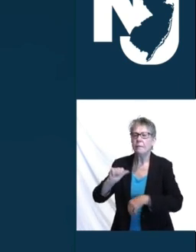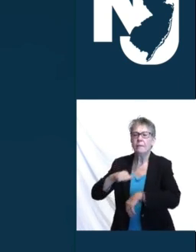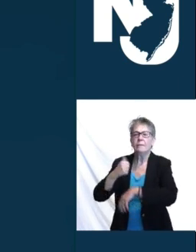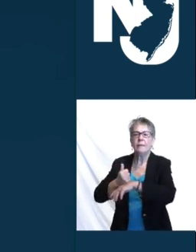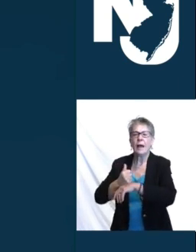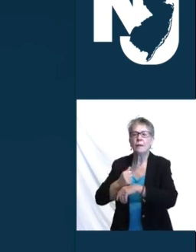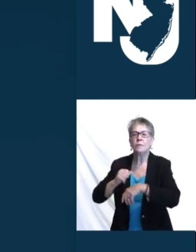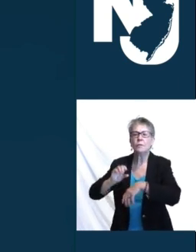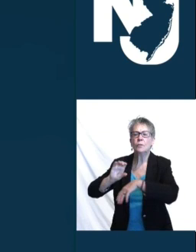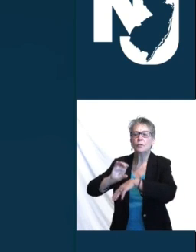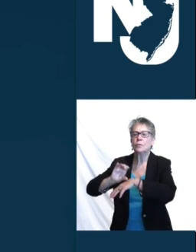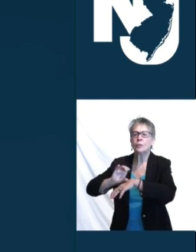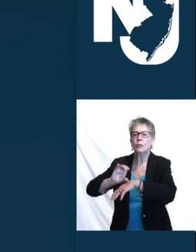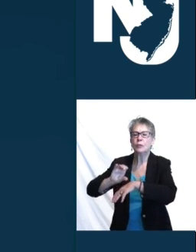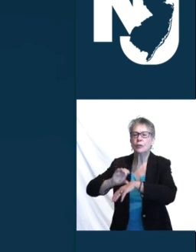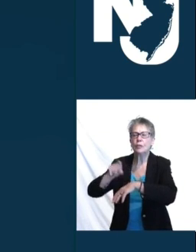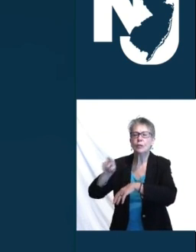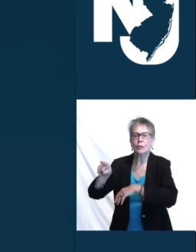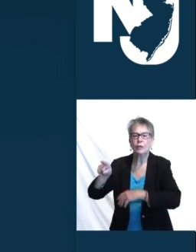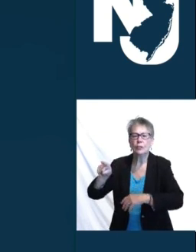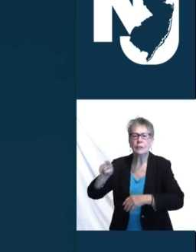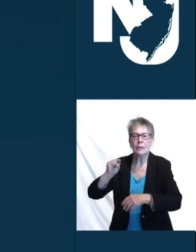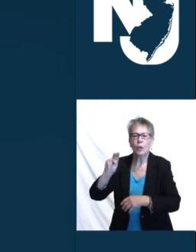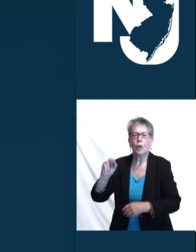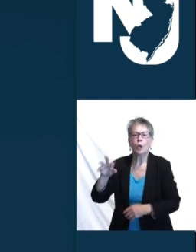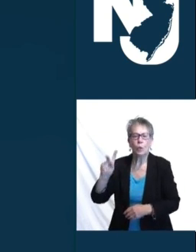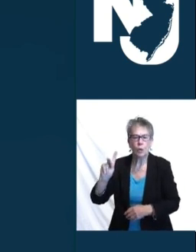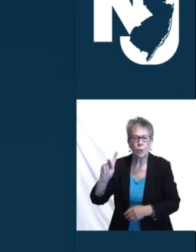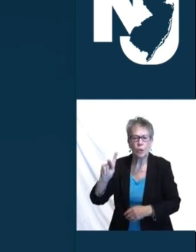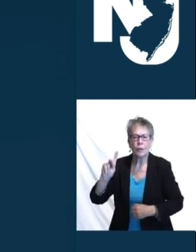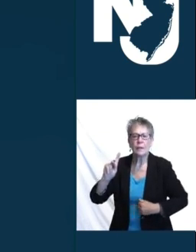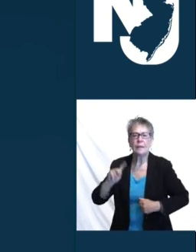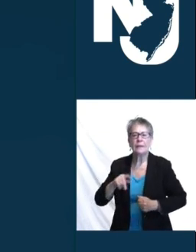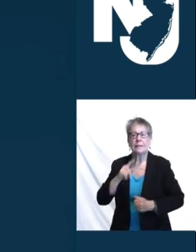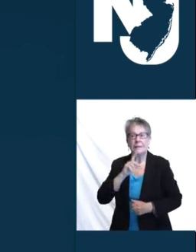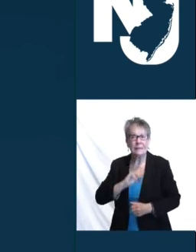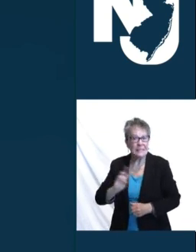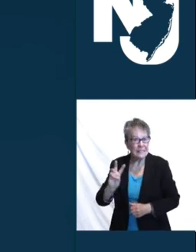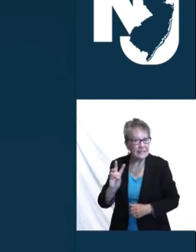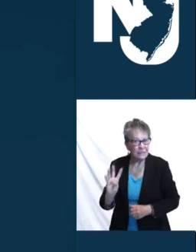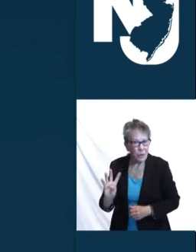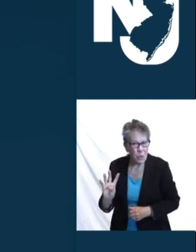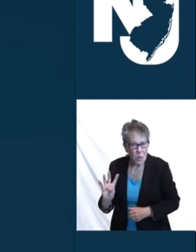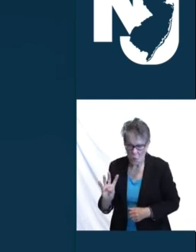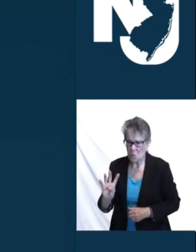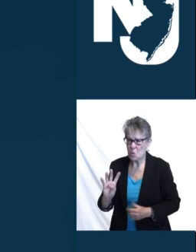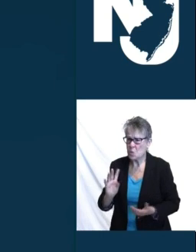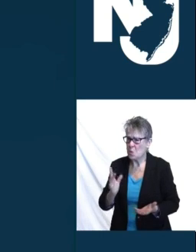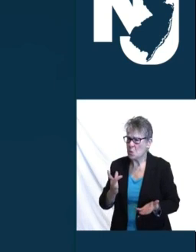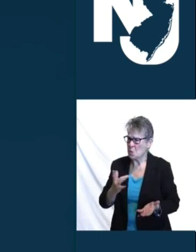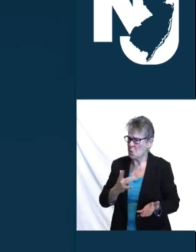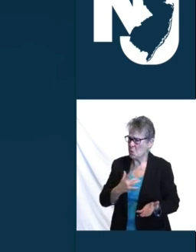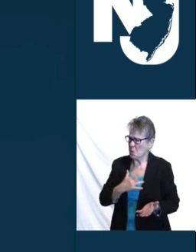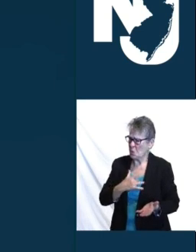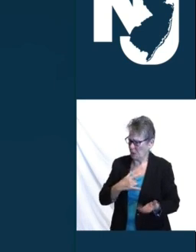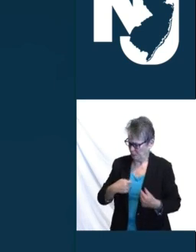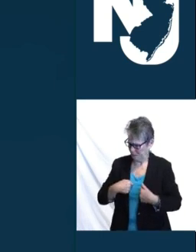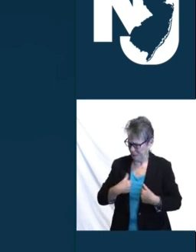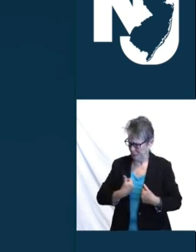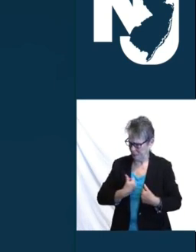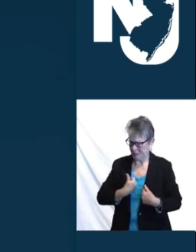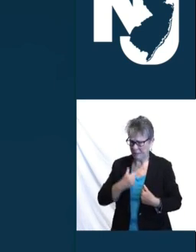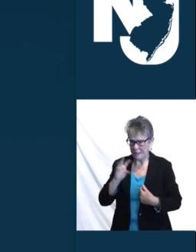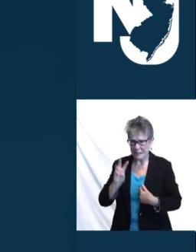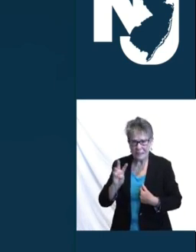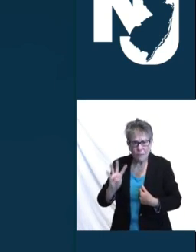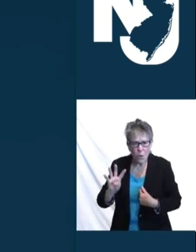My Salvation Church. He was also only 64 years old. This cuts a little close to the bone because I'm 64 years old. These